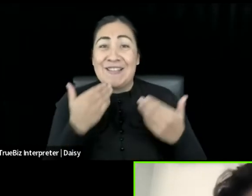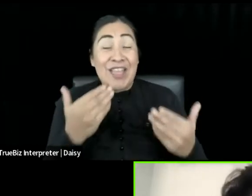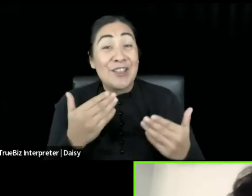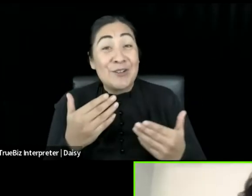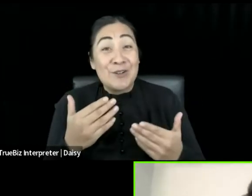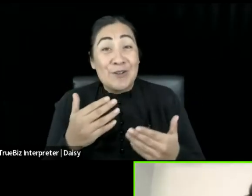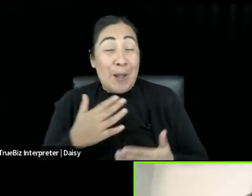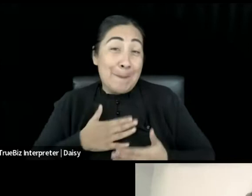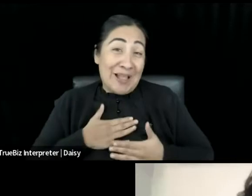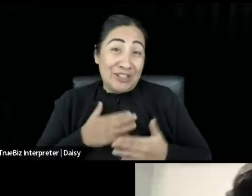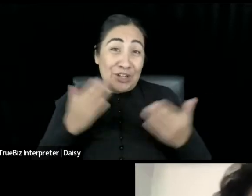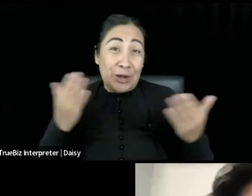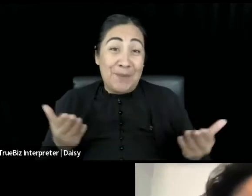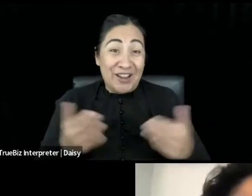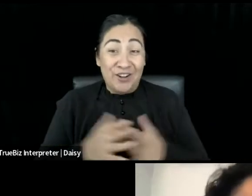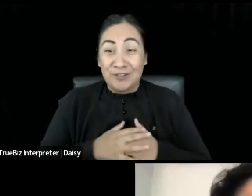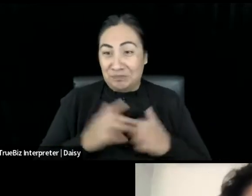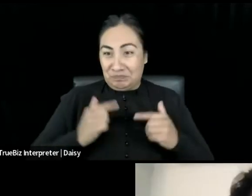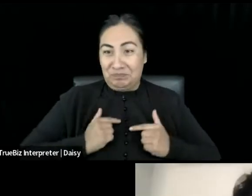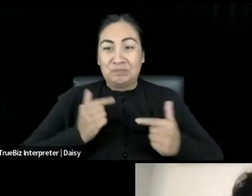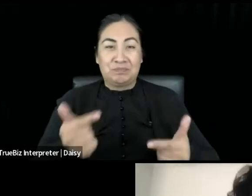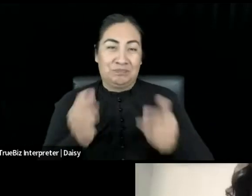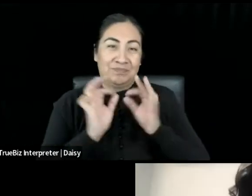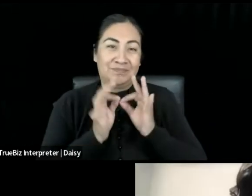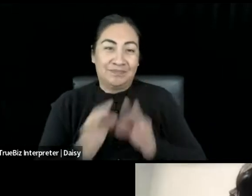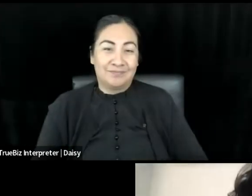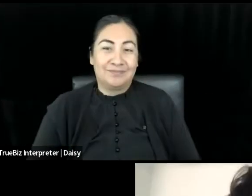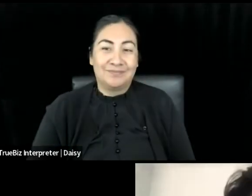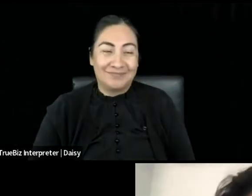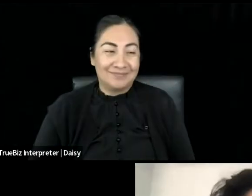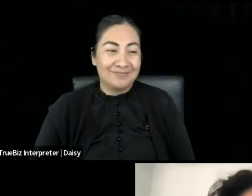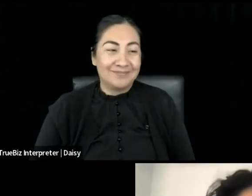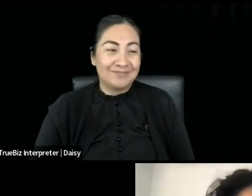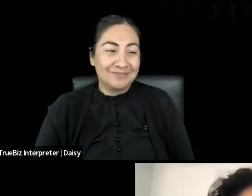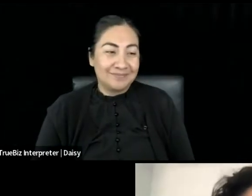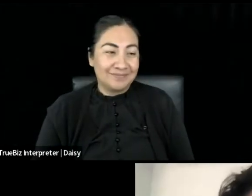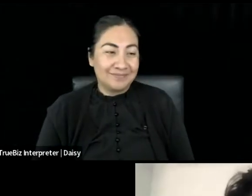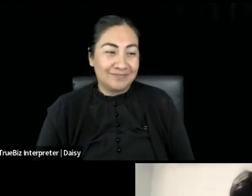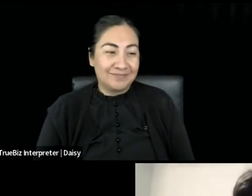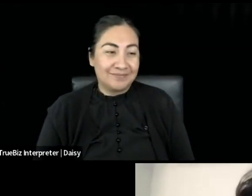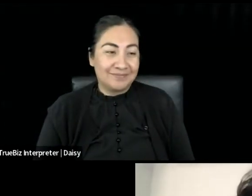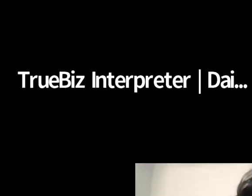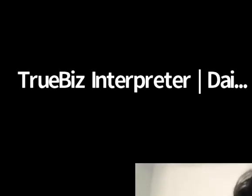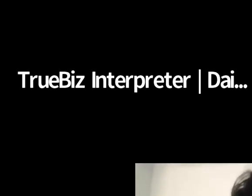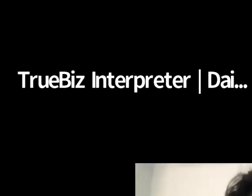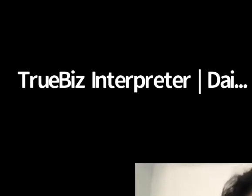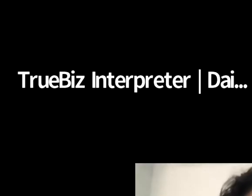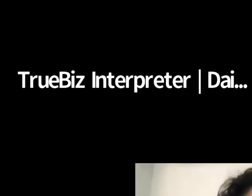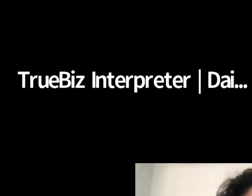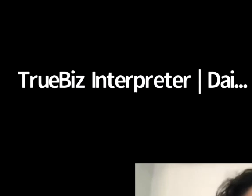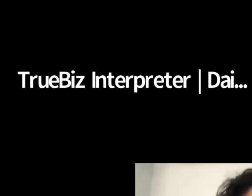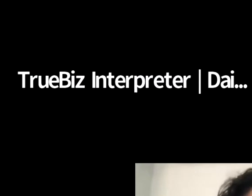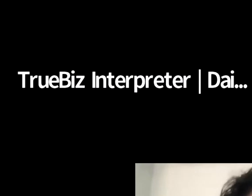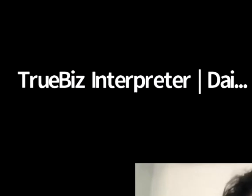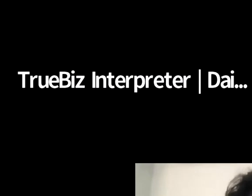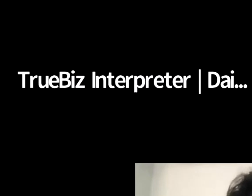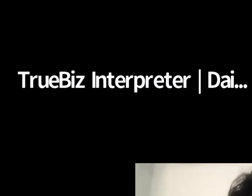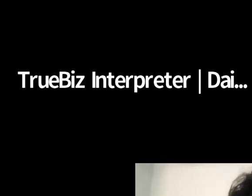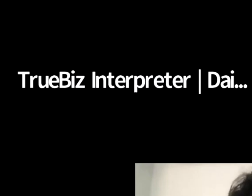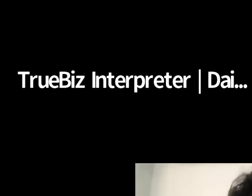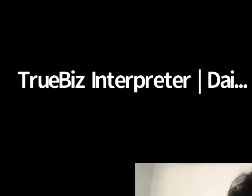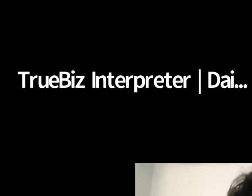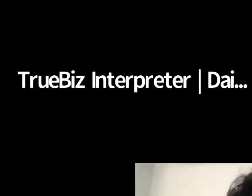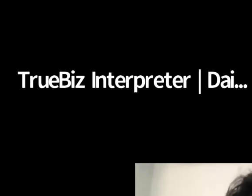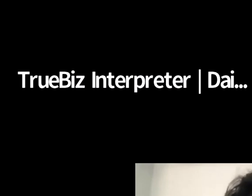to be here. Absolutely. Um, and that's a great, um, offering to introduce that this space is